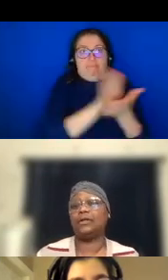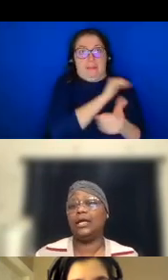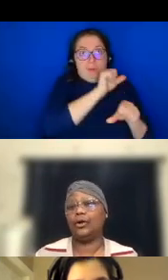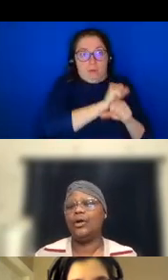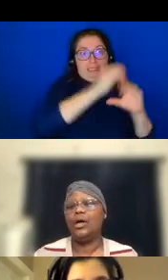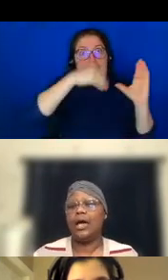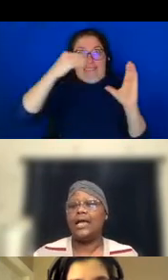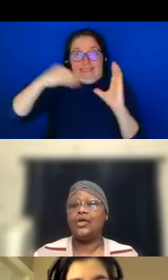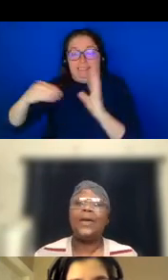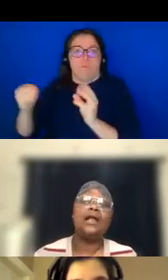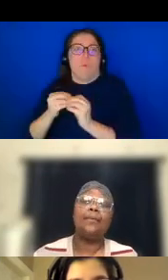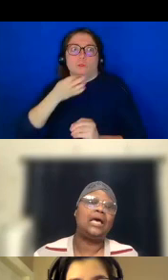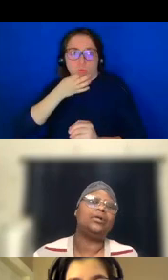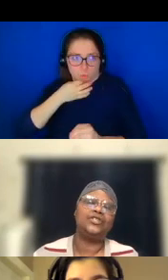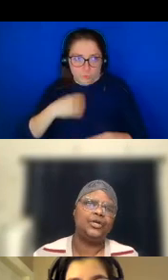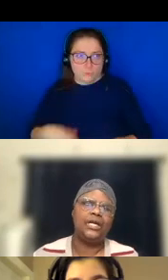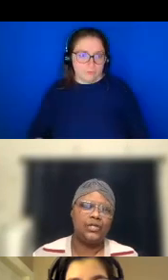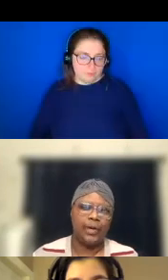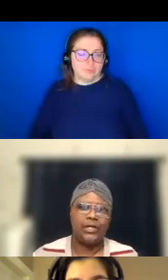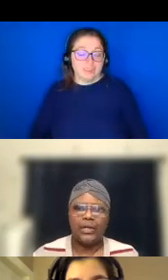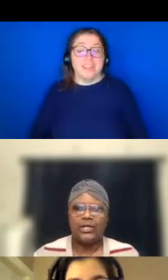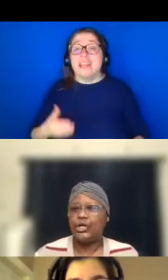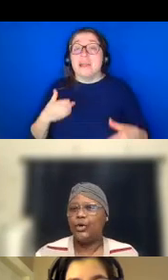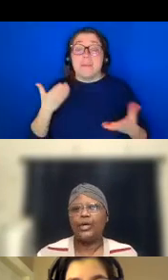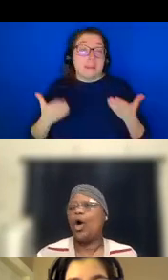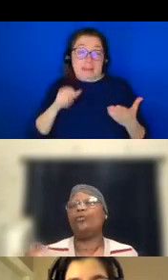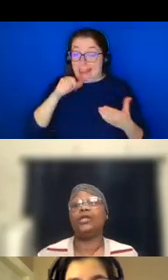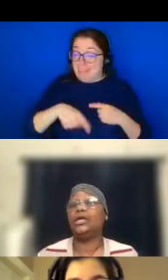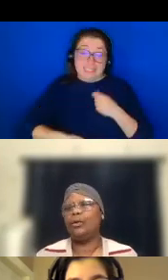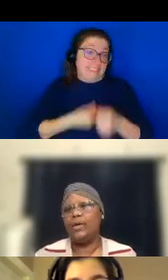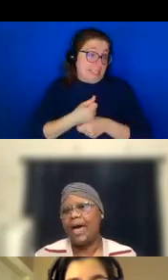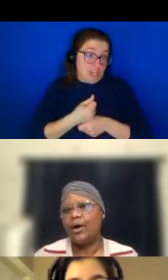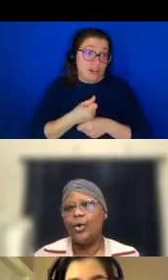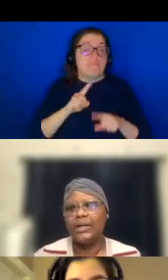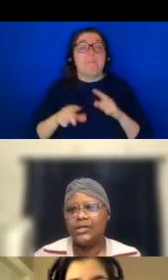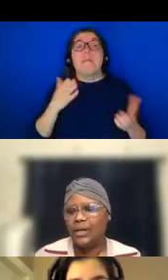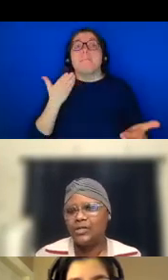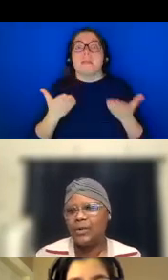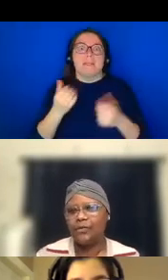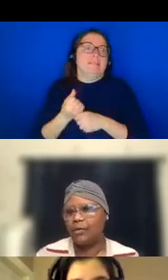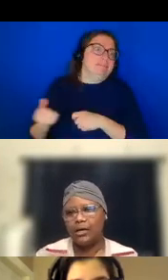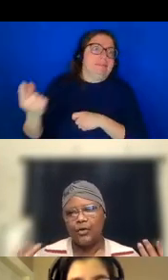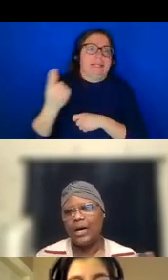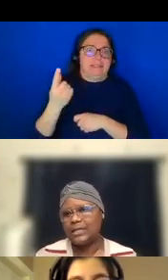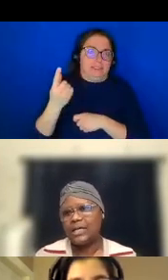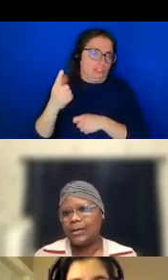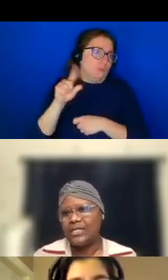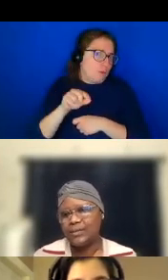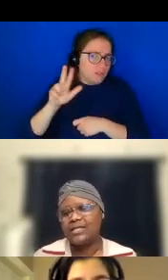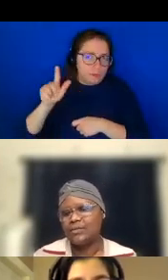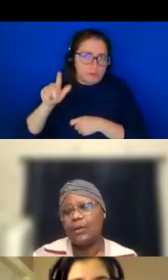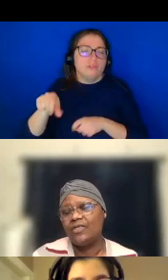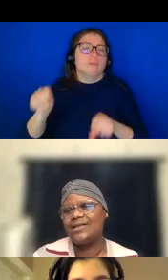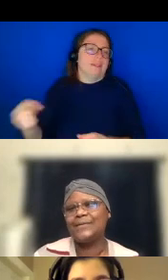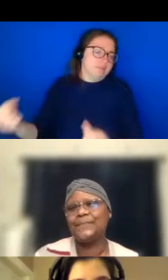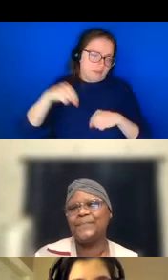than later. And you may not be able to do it in 2022, but hopefully we'll be back open in 2023 and you guys can come and spend